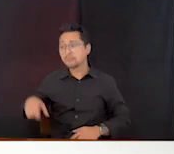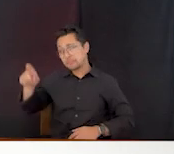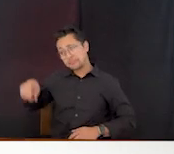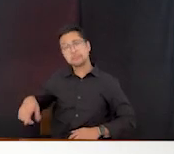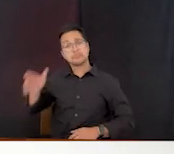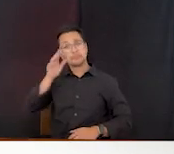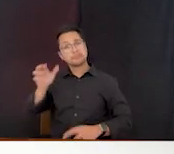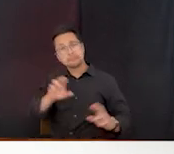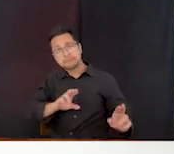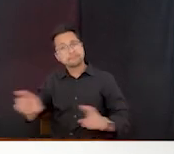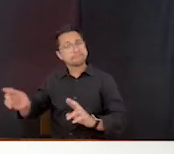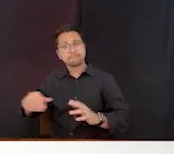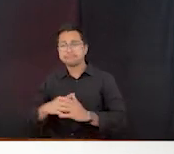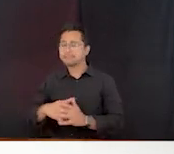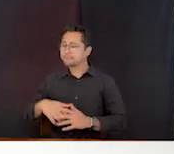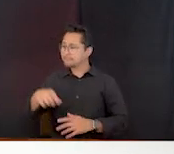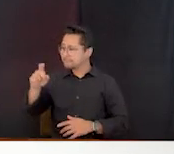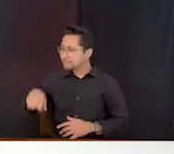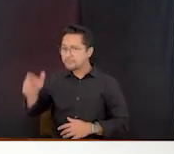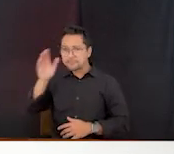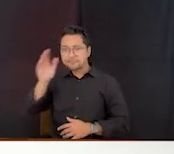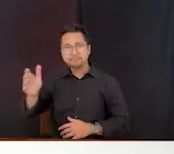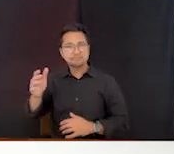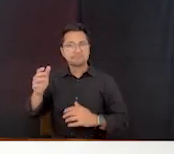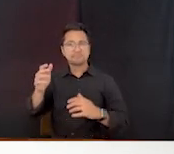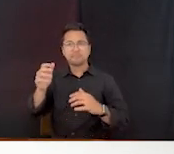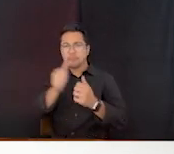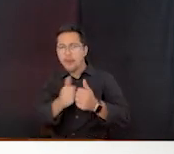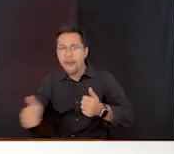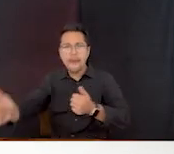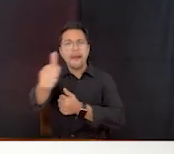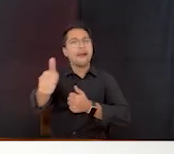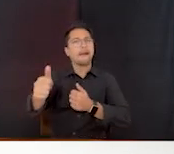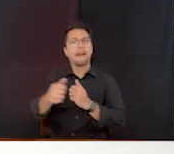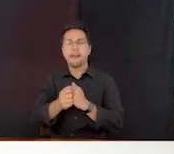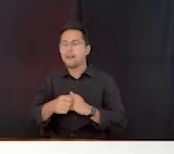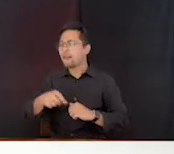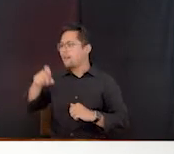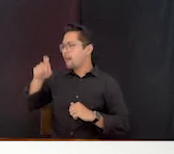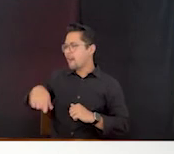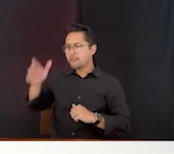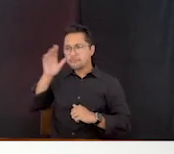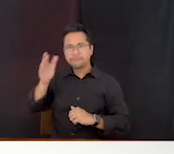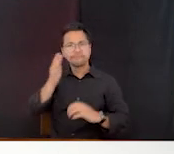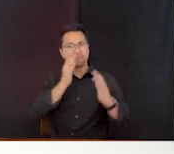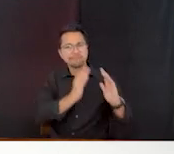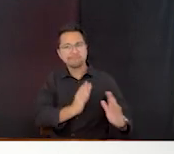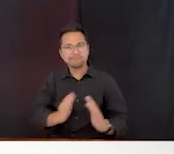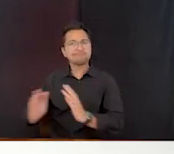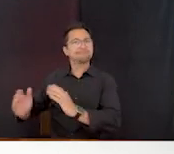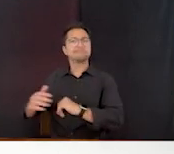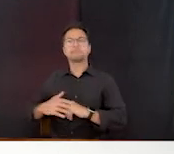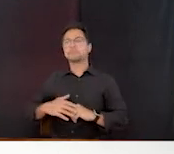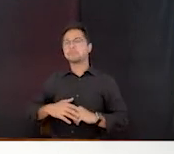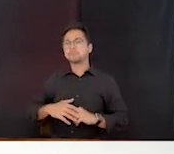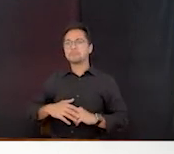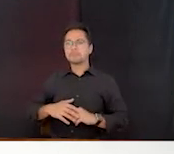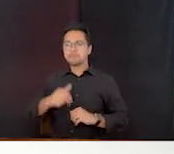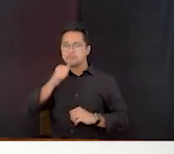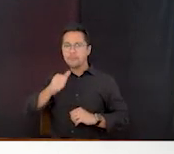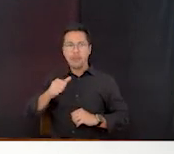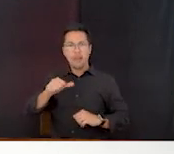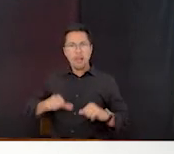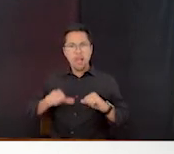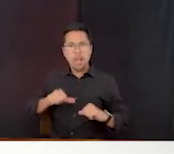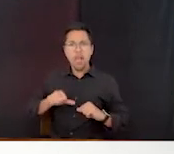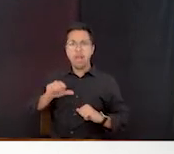prepared. You need to be ahead of the game. You need to be organized. You need to be unafraid to ask for